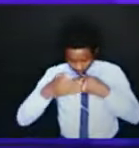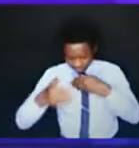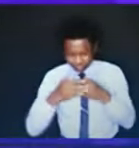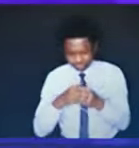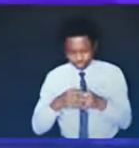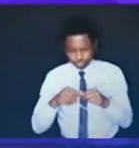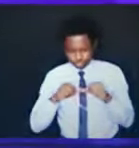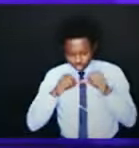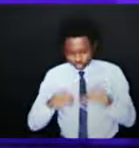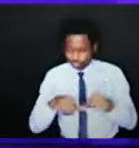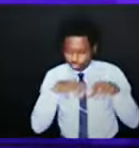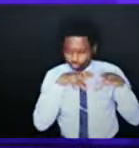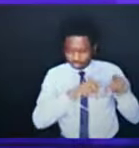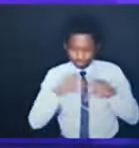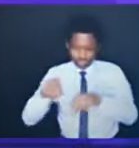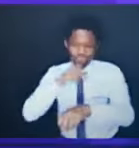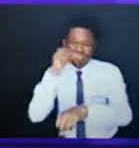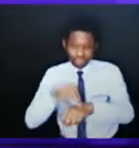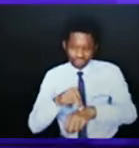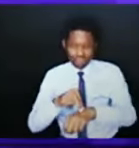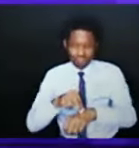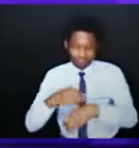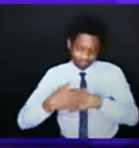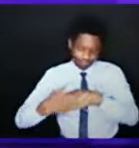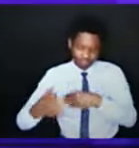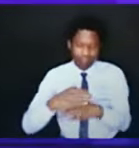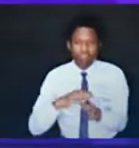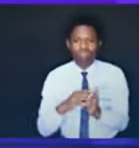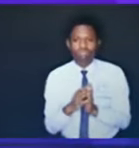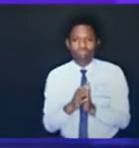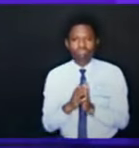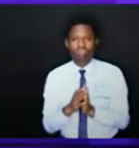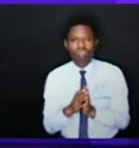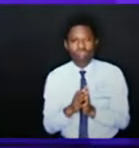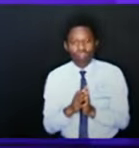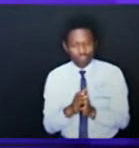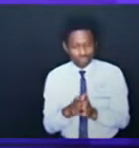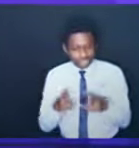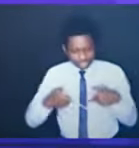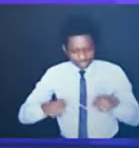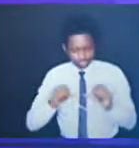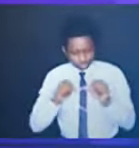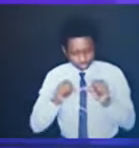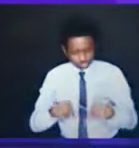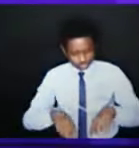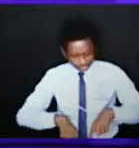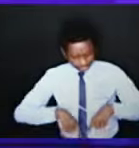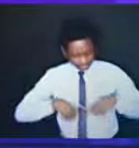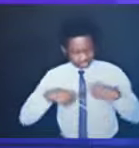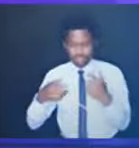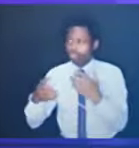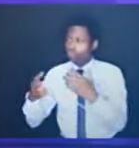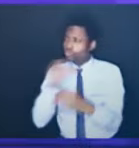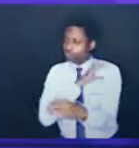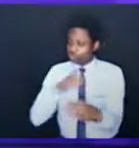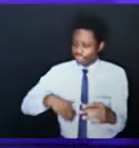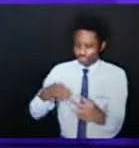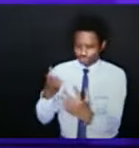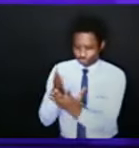Let's possess the nation. Let's live out the righteousness of Christ that he has committed